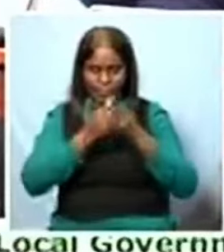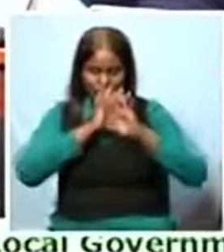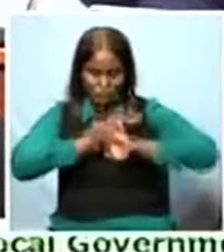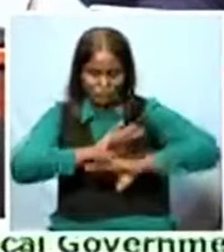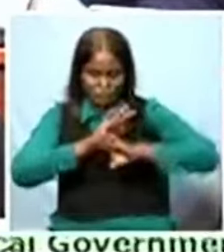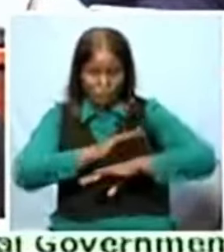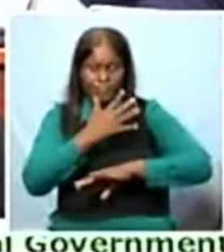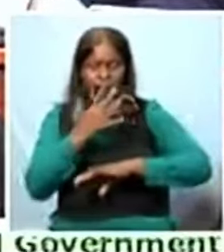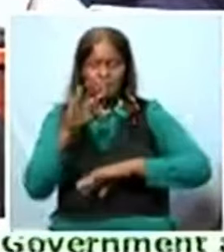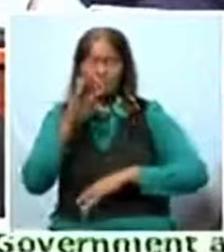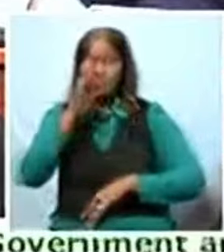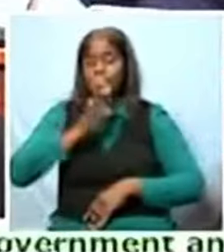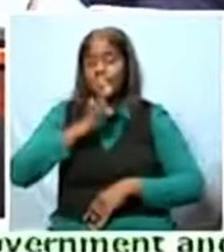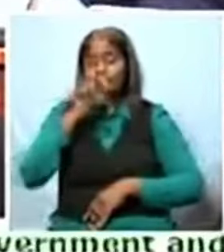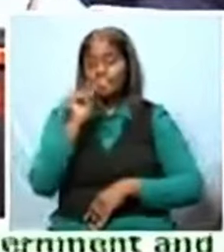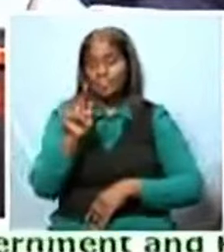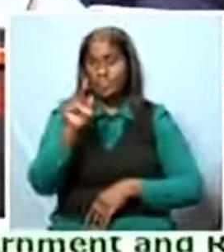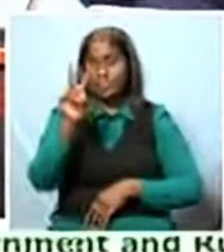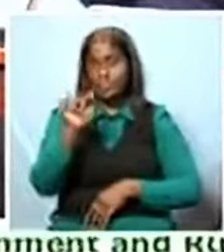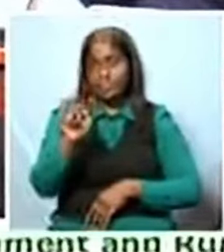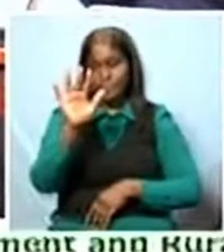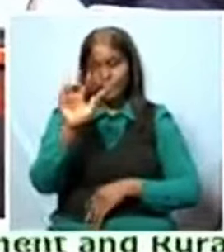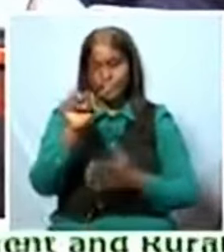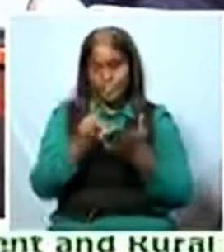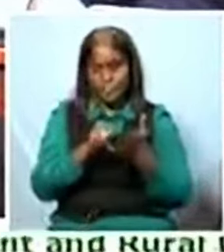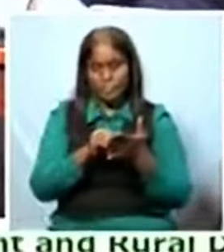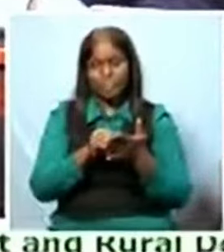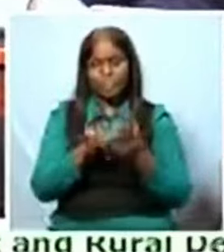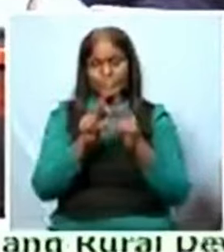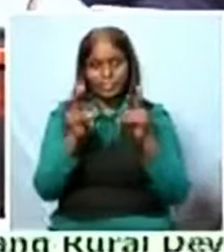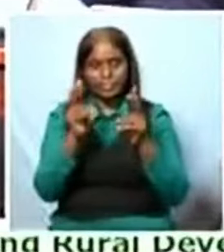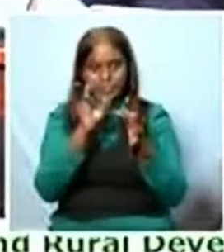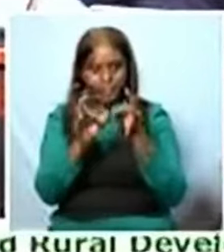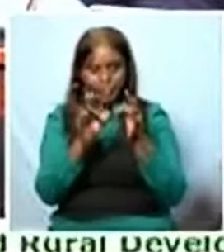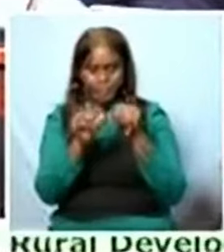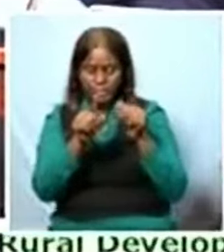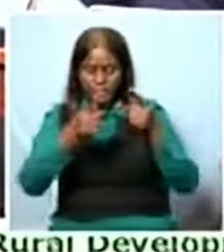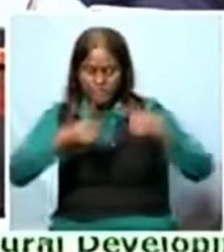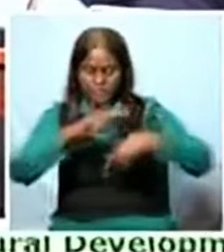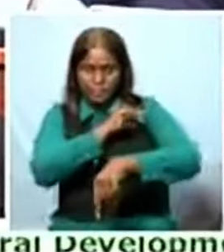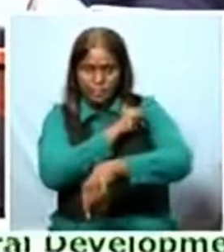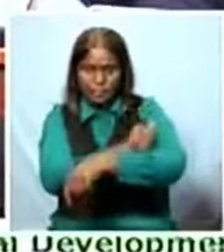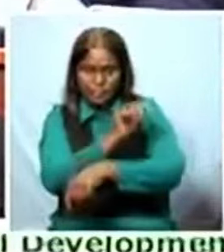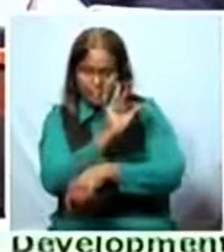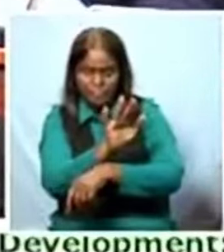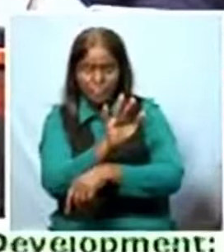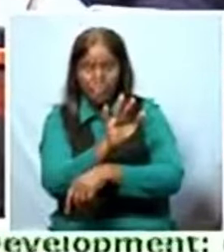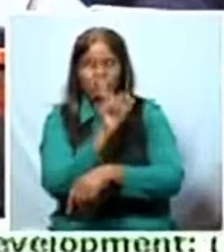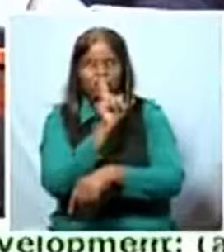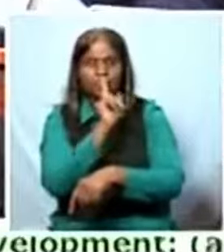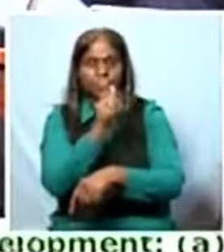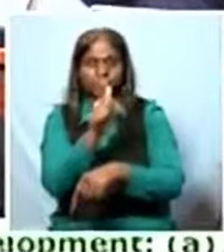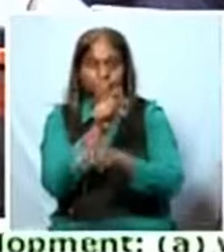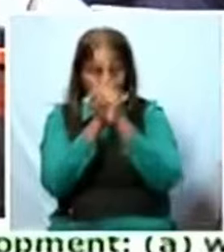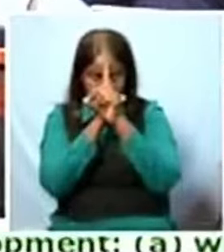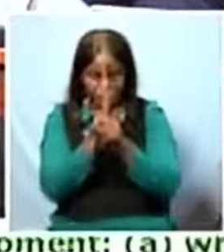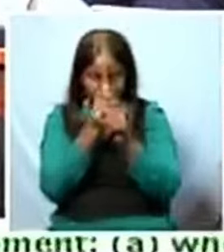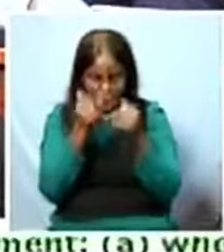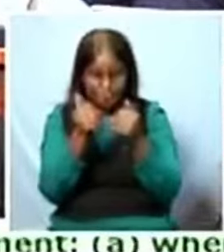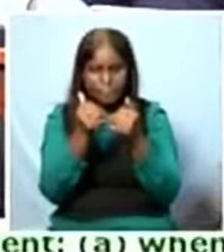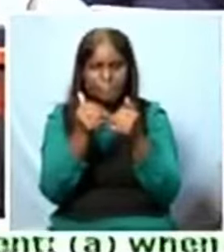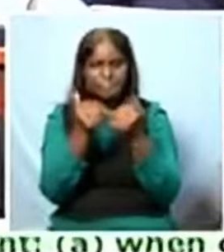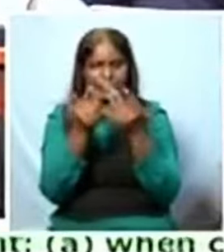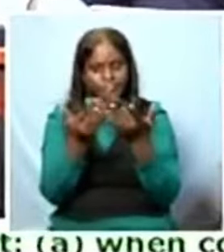Speaker, is that 2.5 is already there. So if the local authority there is deciding to tamper